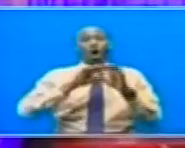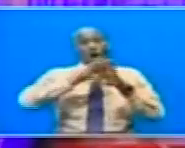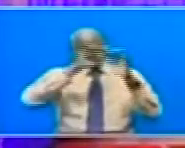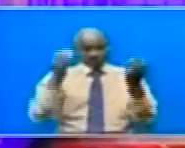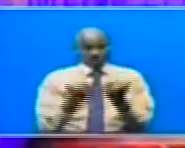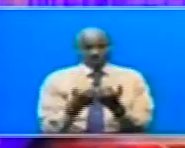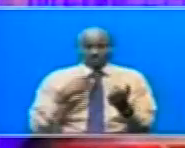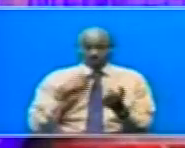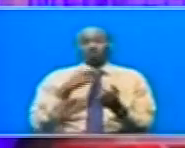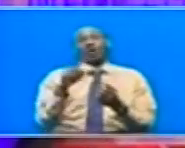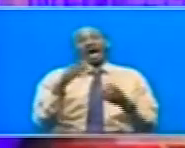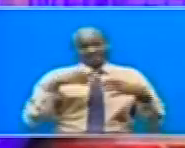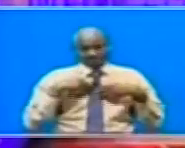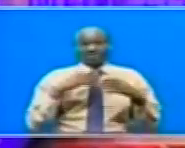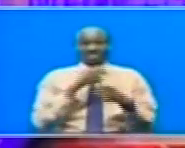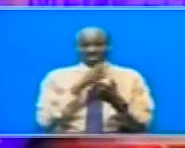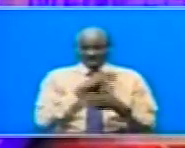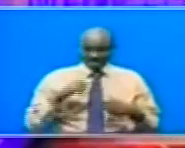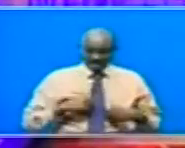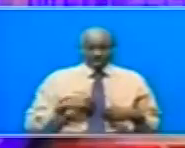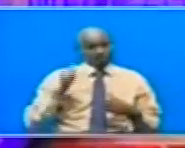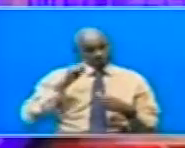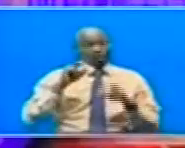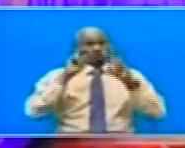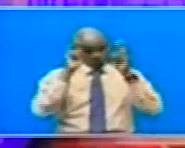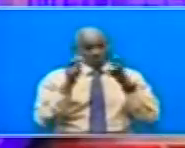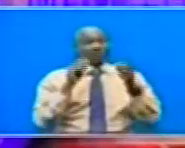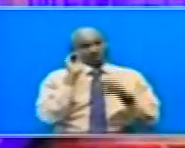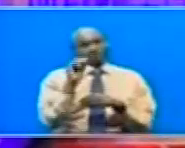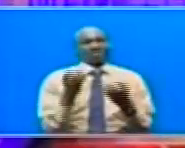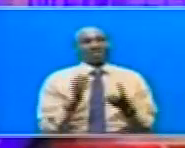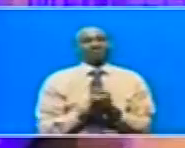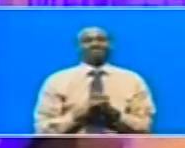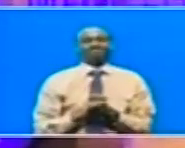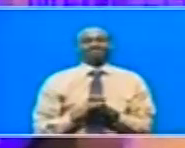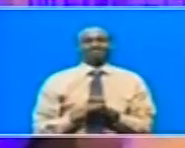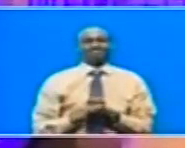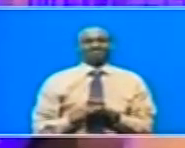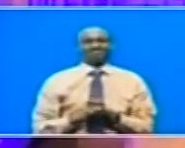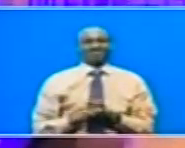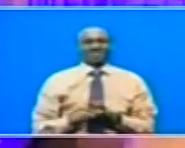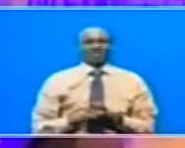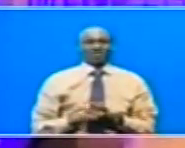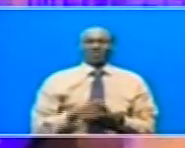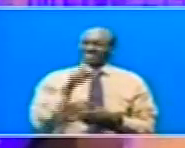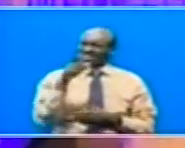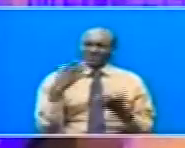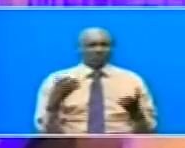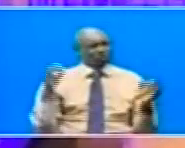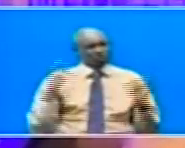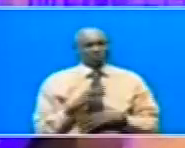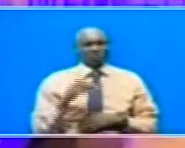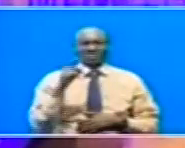to modern China. Mm. So I'm working on that, and hopefully that'll be published next year. Look at you, man. I mean, you're on a roll here, Mark.